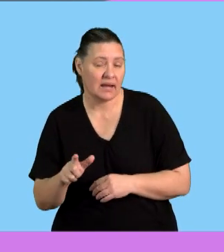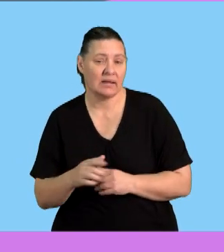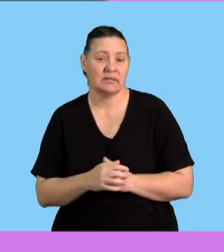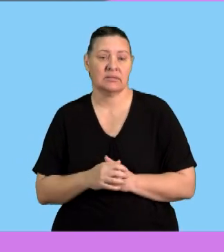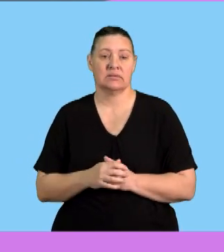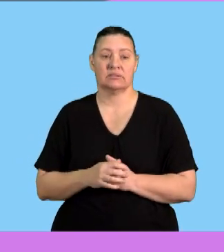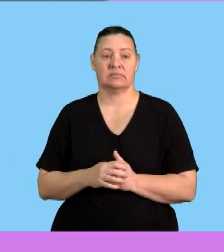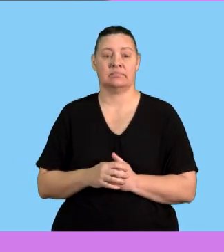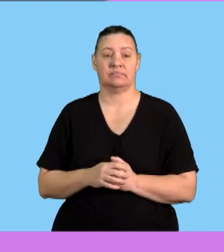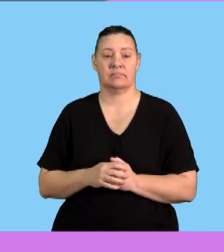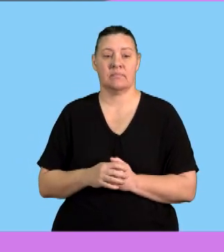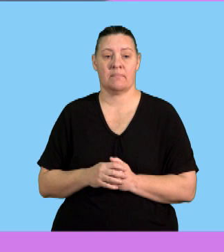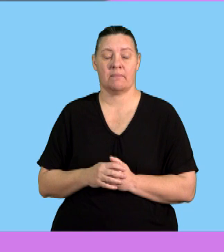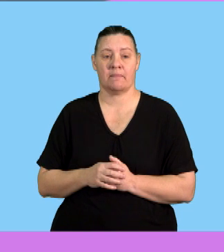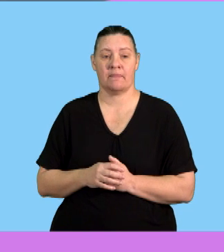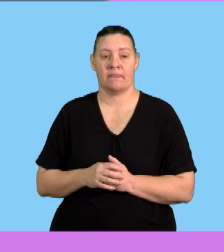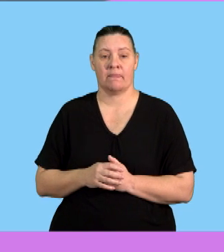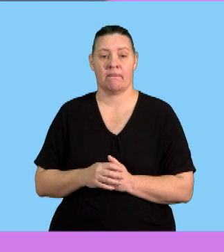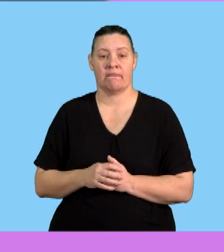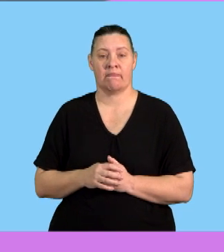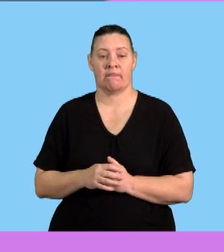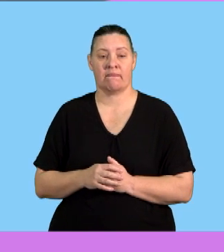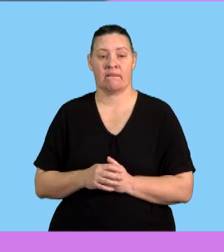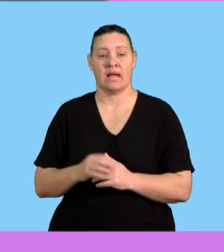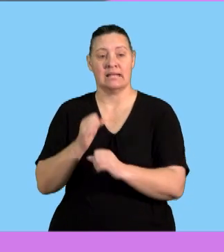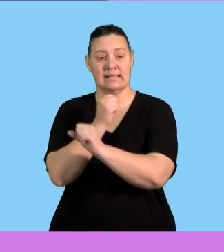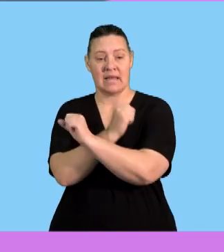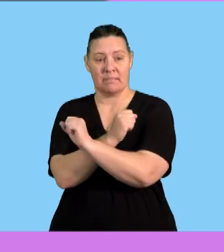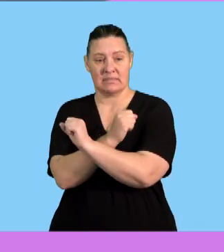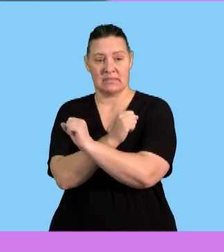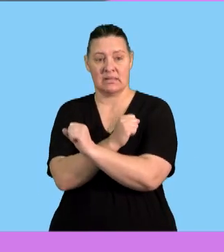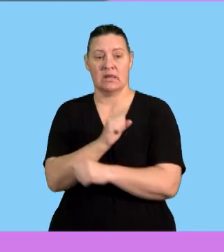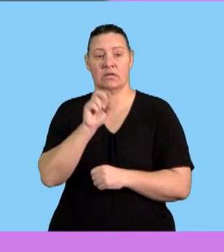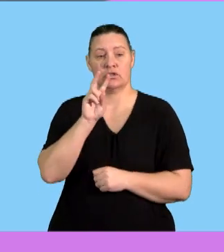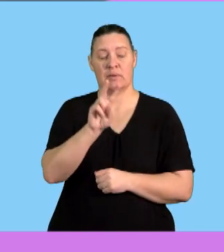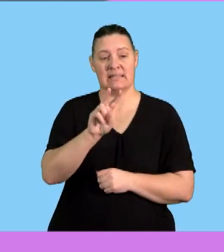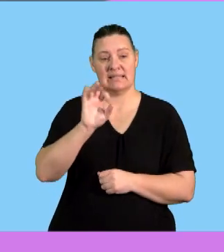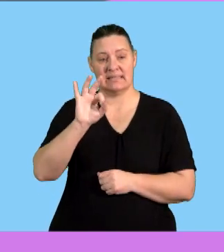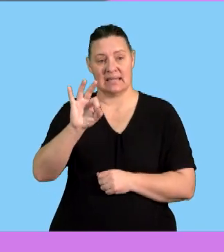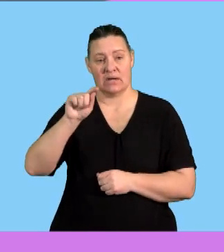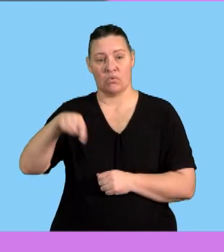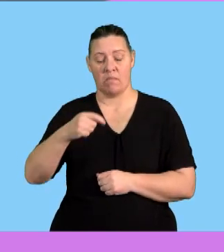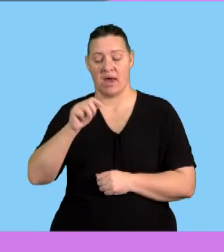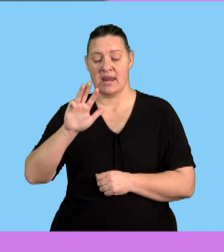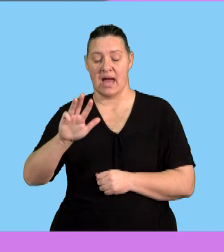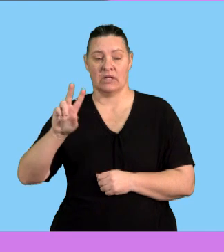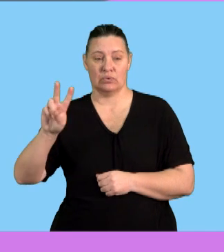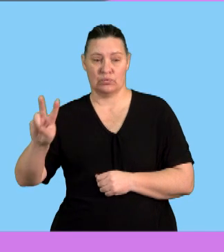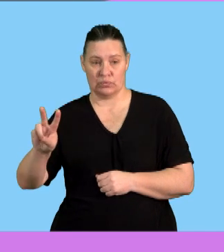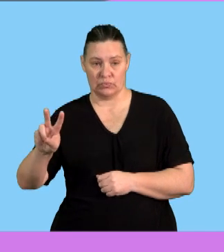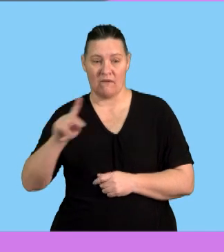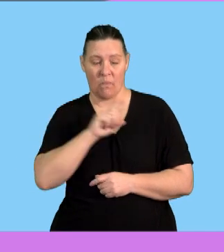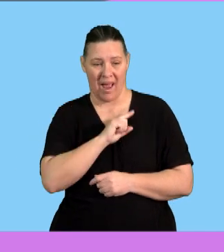take this number of liters that we need, then we multiply by the cost of fuel